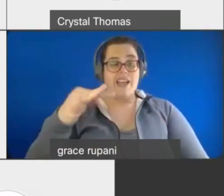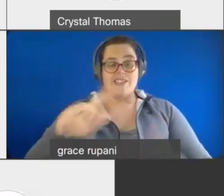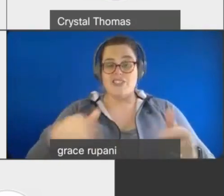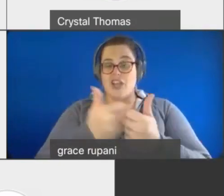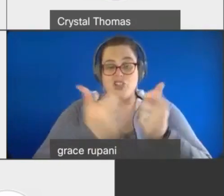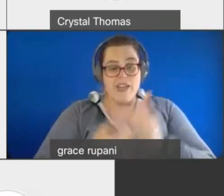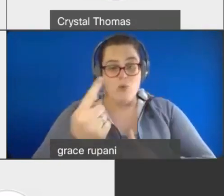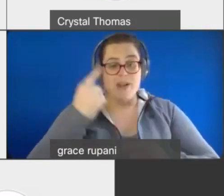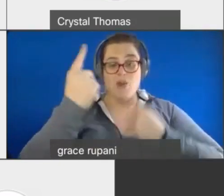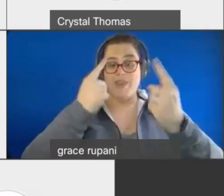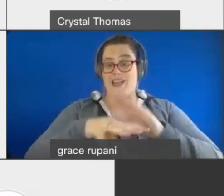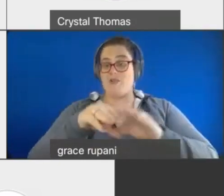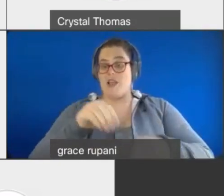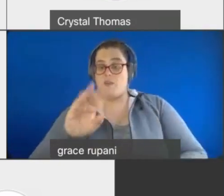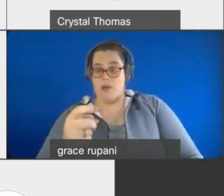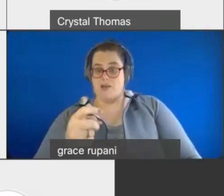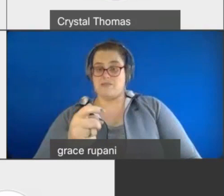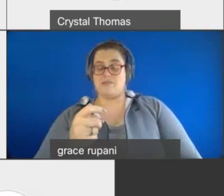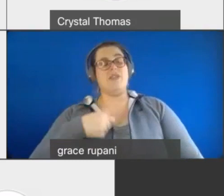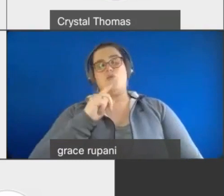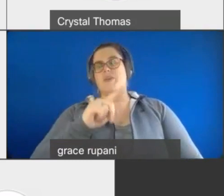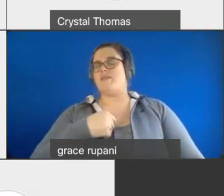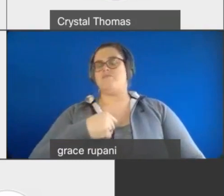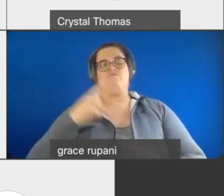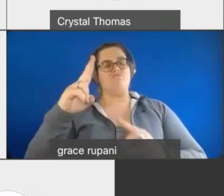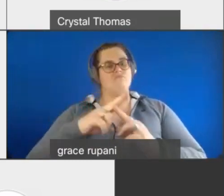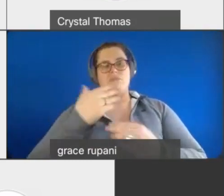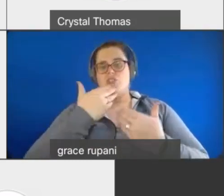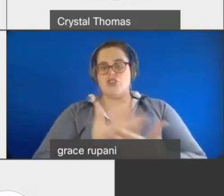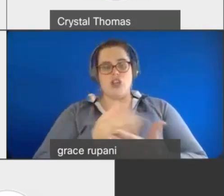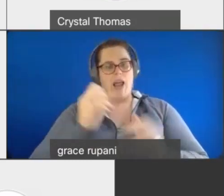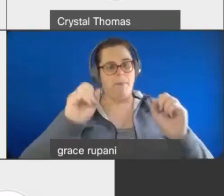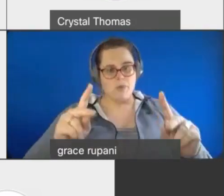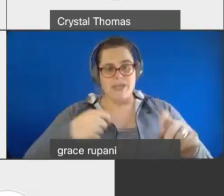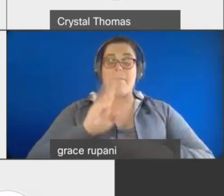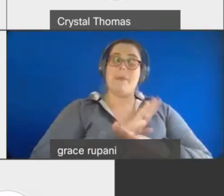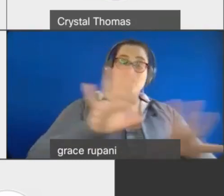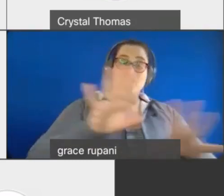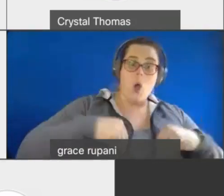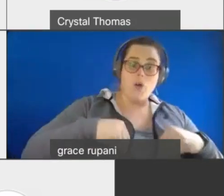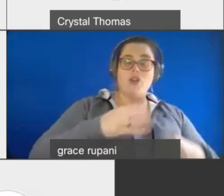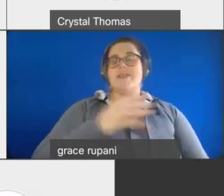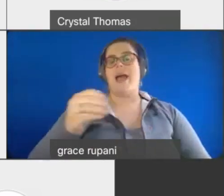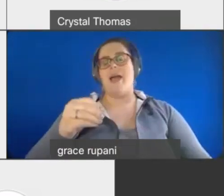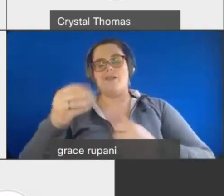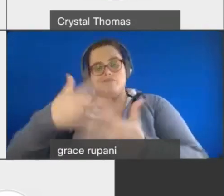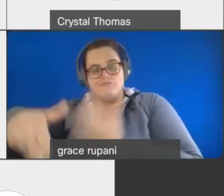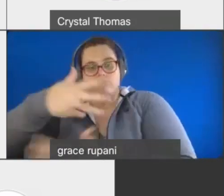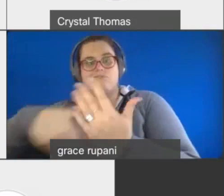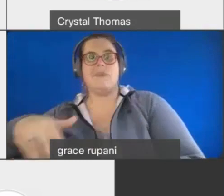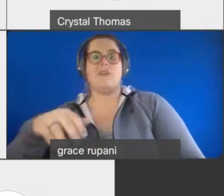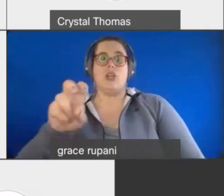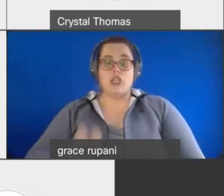is a prime opportunity to build partnerships with business owners in the hospitality, tourism, and food